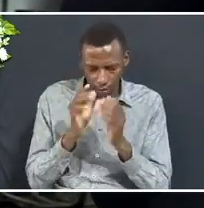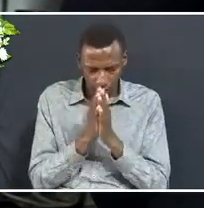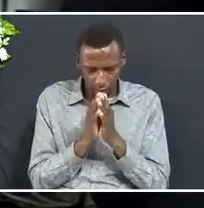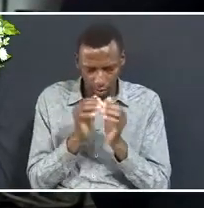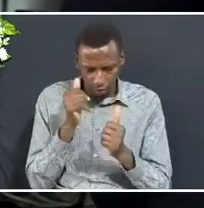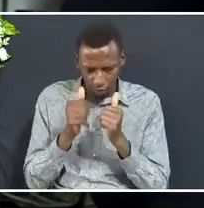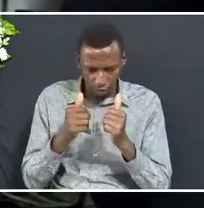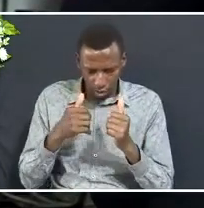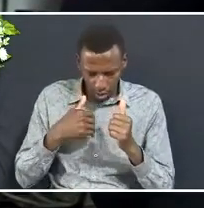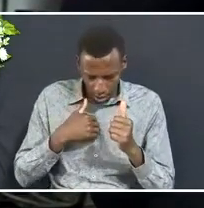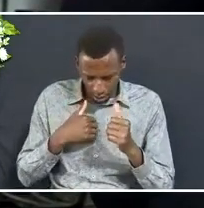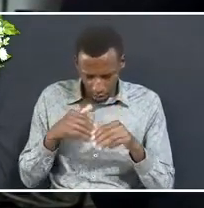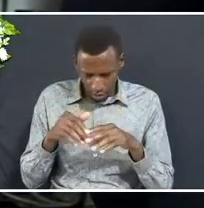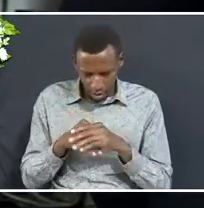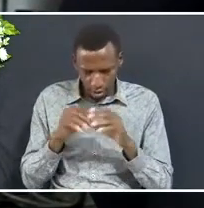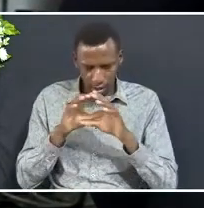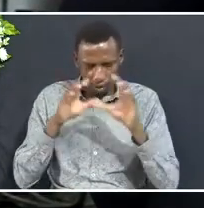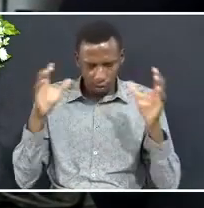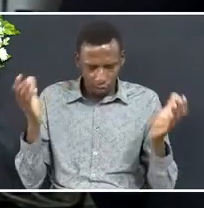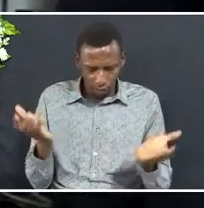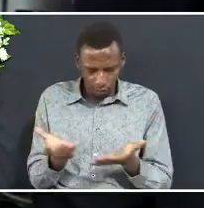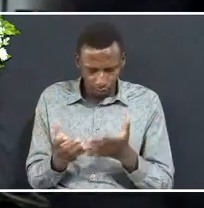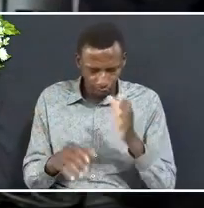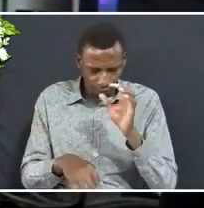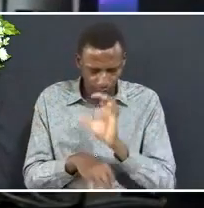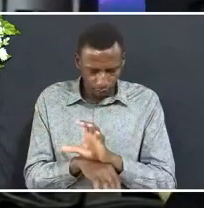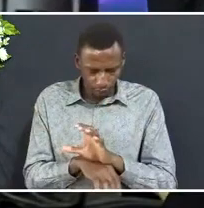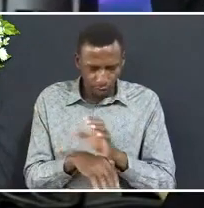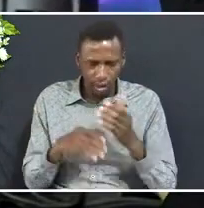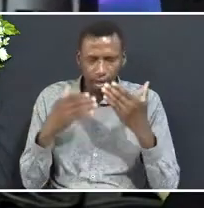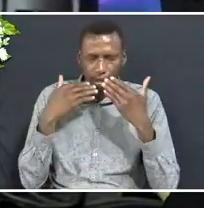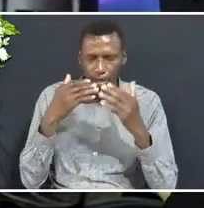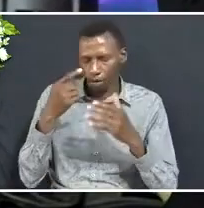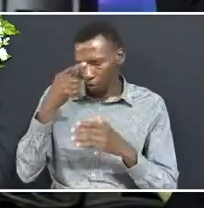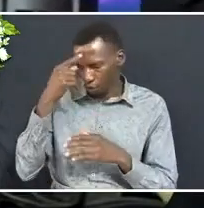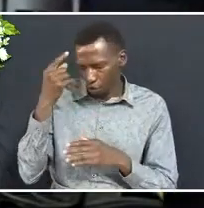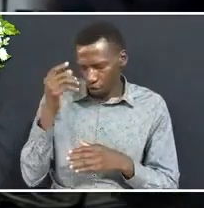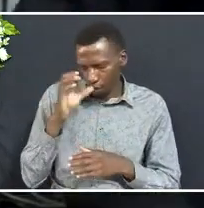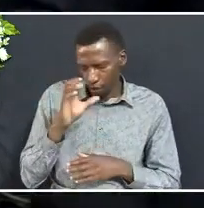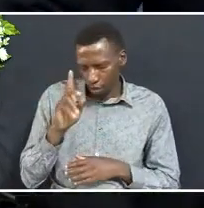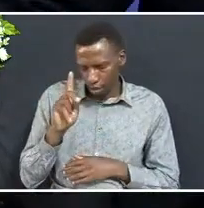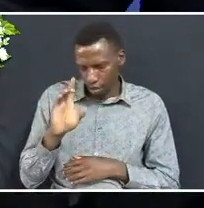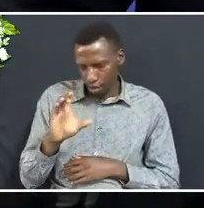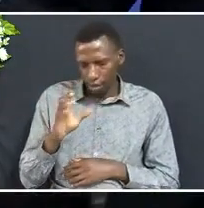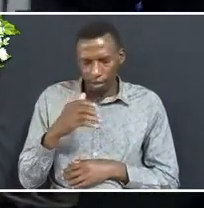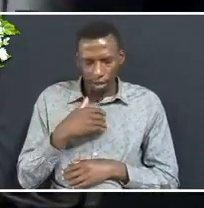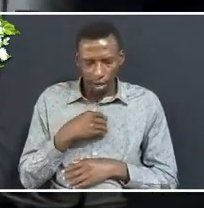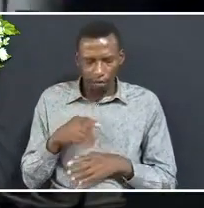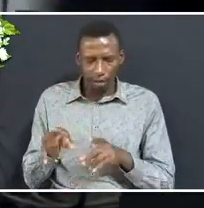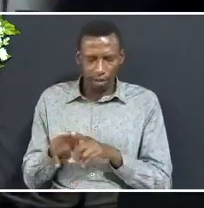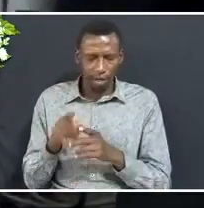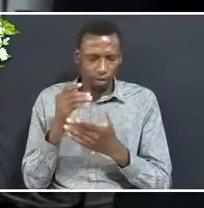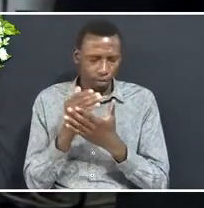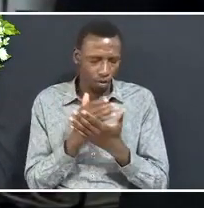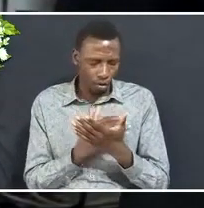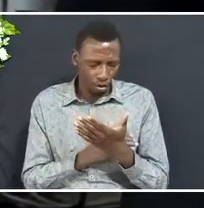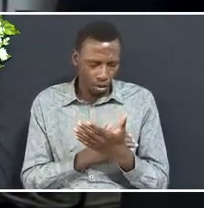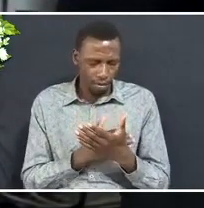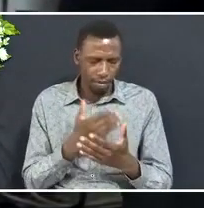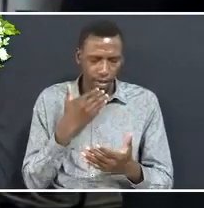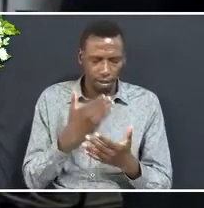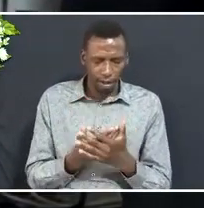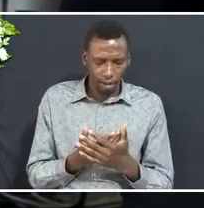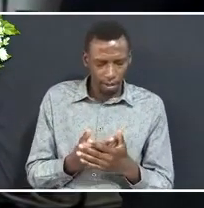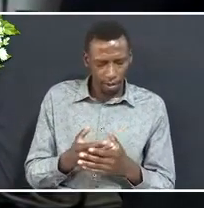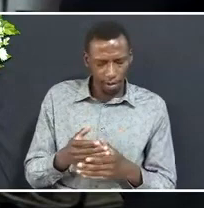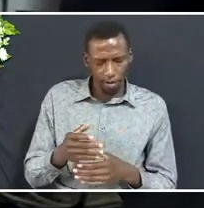the worldwide church. And thank you from even the CKC, we have been having the same sessions, Father. Thank you for this